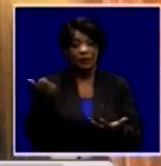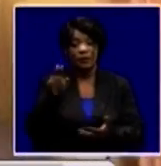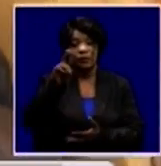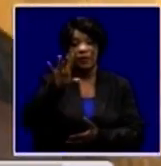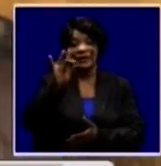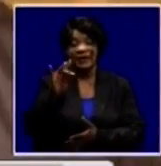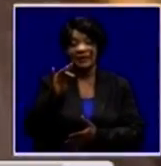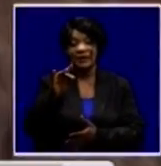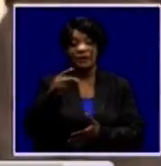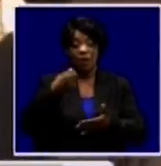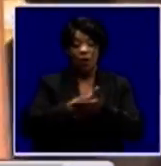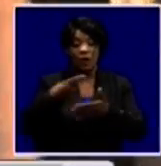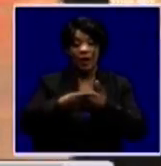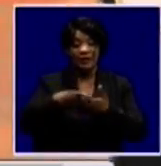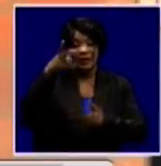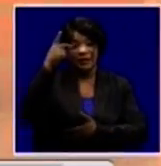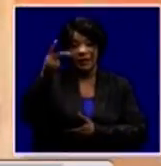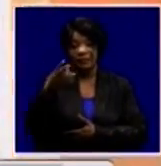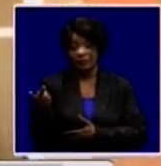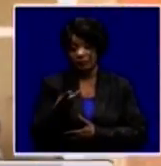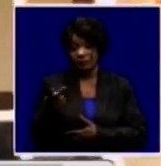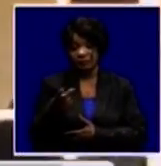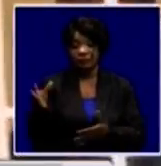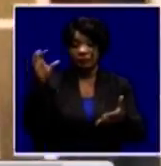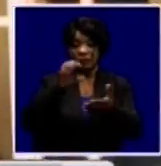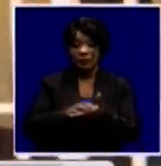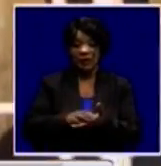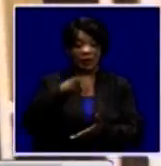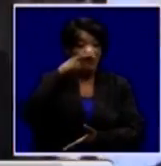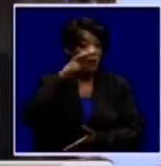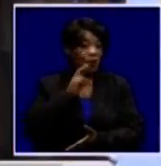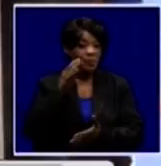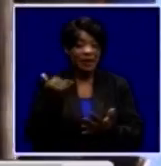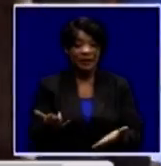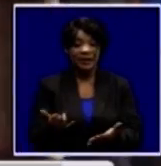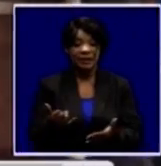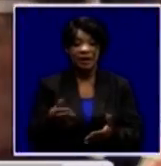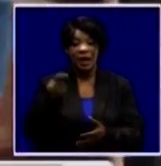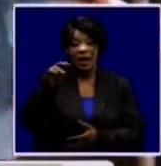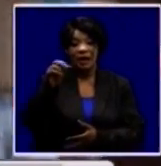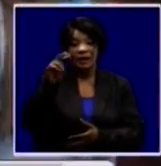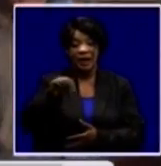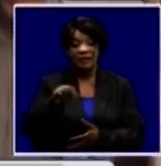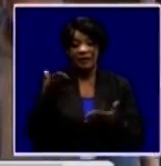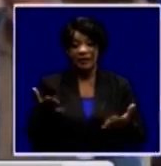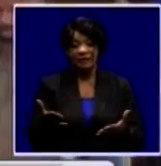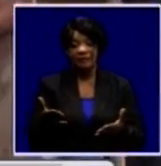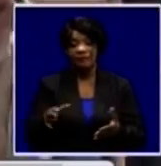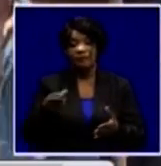in Kitwe. The duo has since been charged with aggravated robbery, a non-bailable offense which is triable in the High